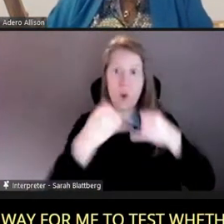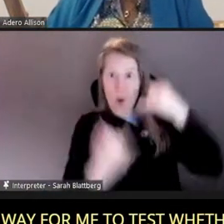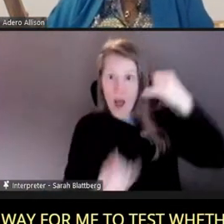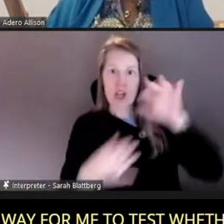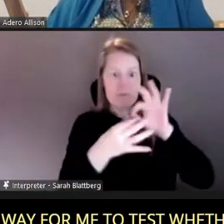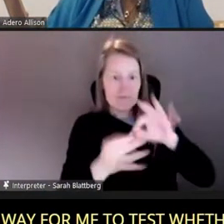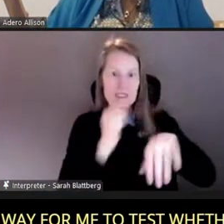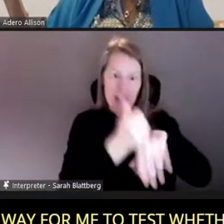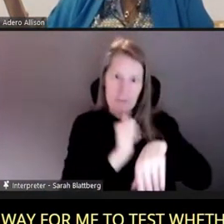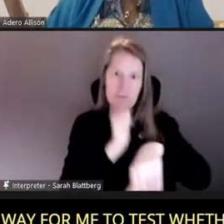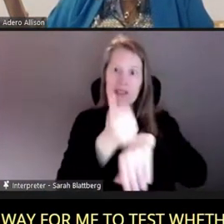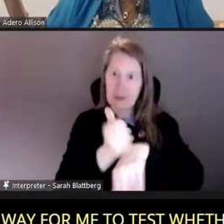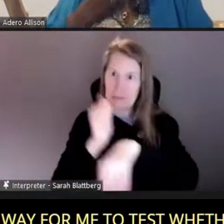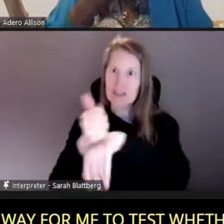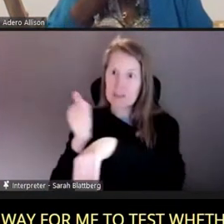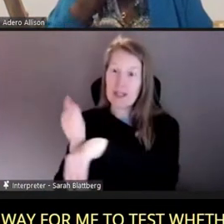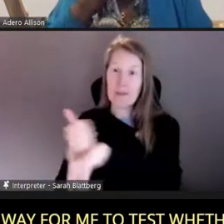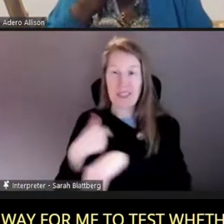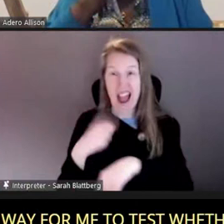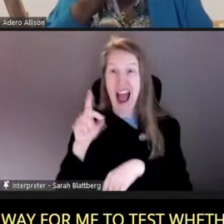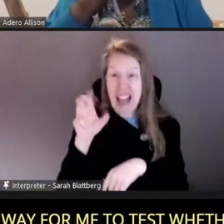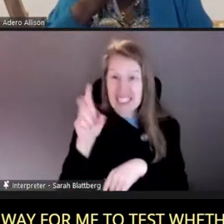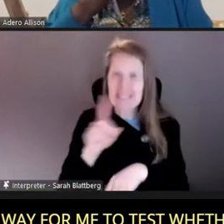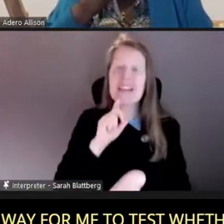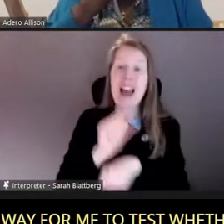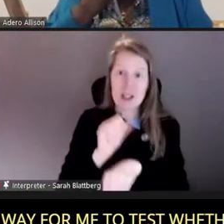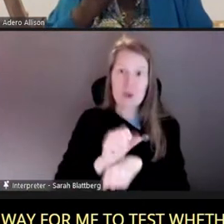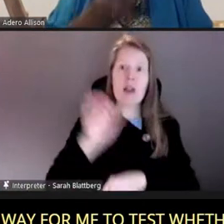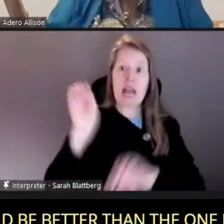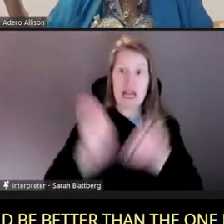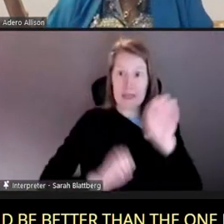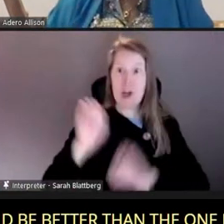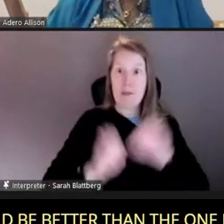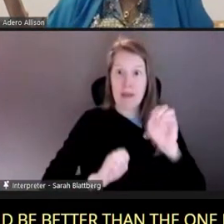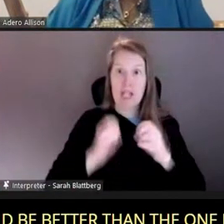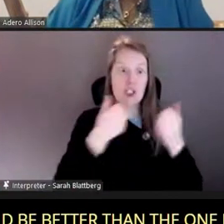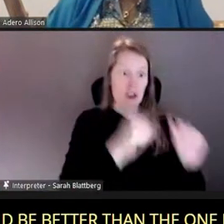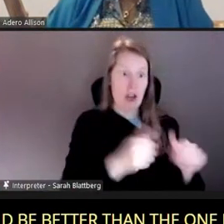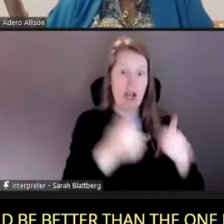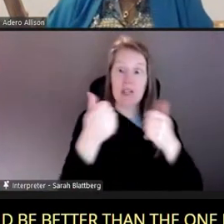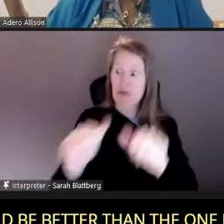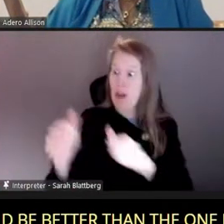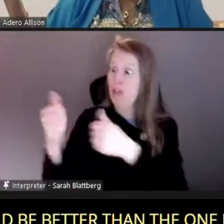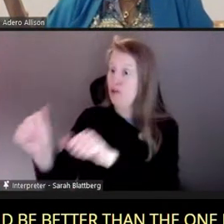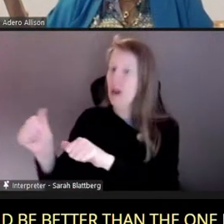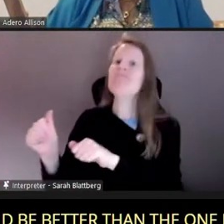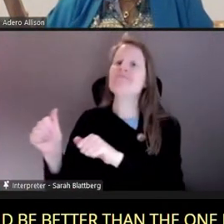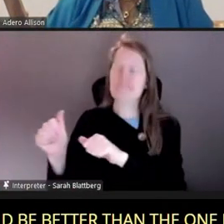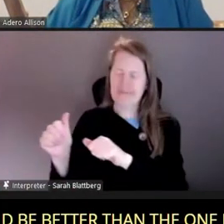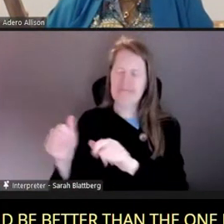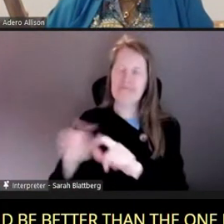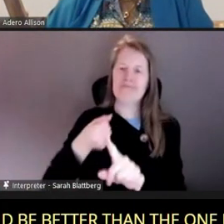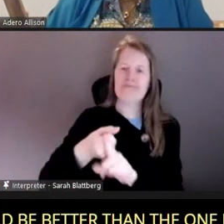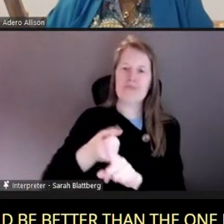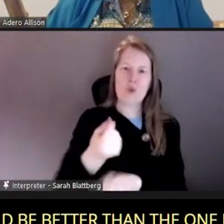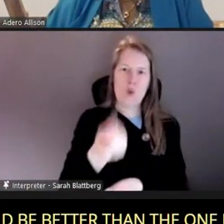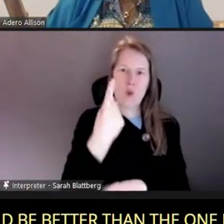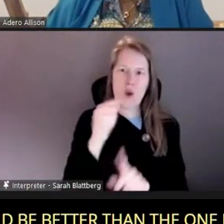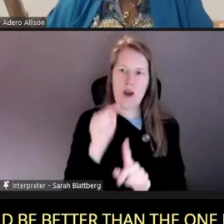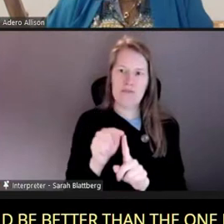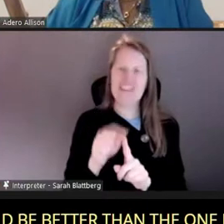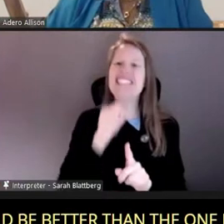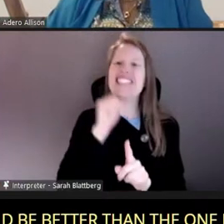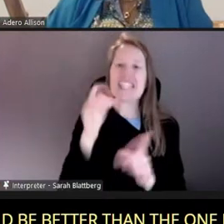through. And only through sort of repeated attempts did I find one that wasn't dropping